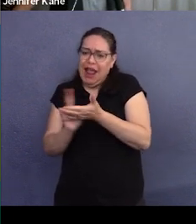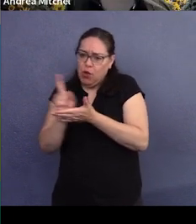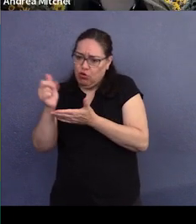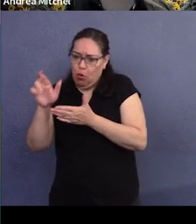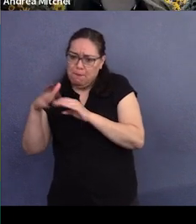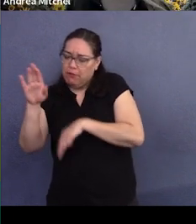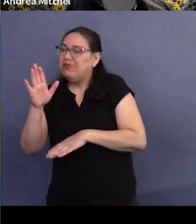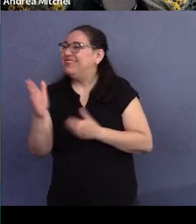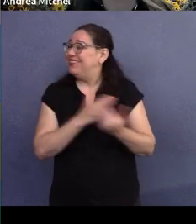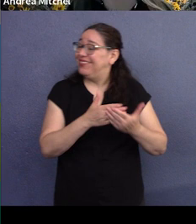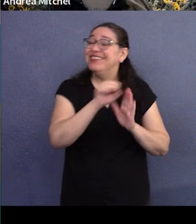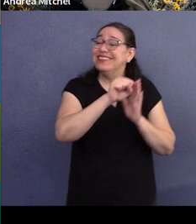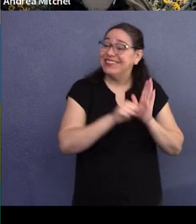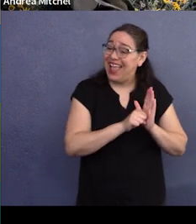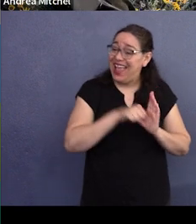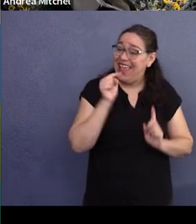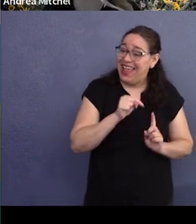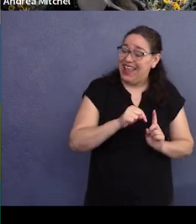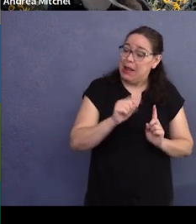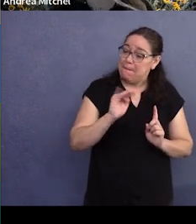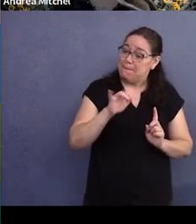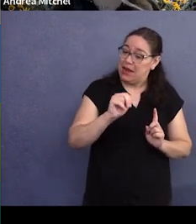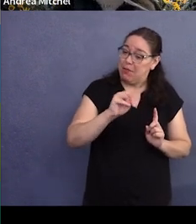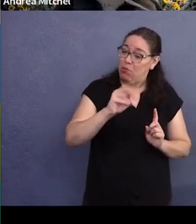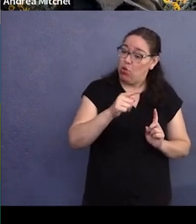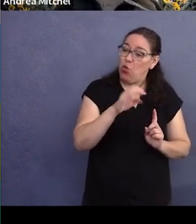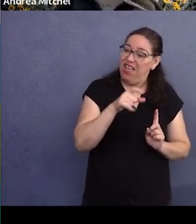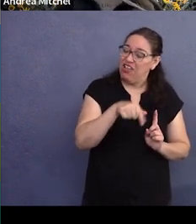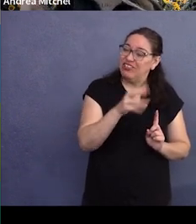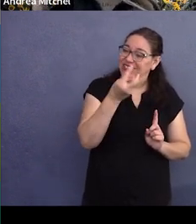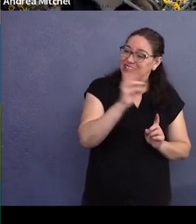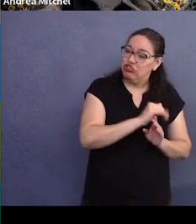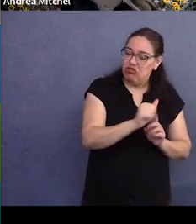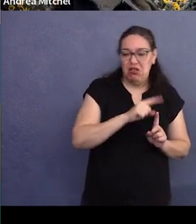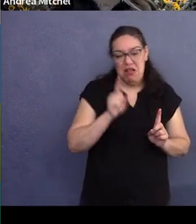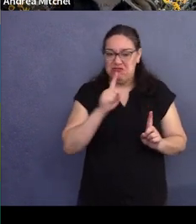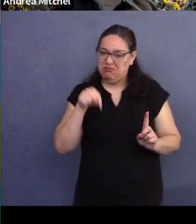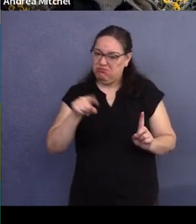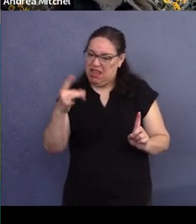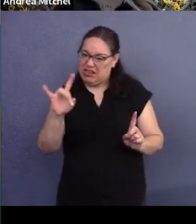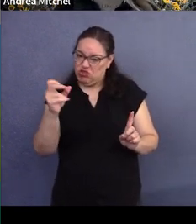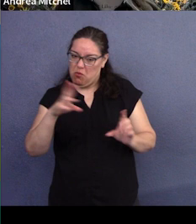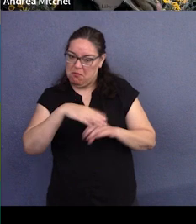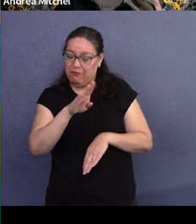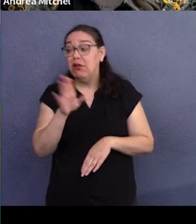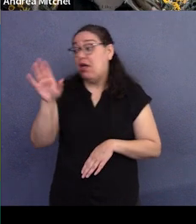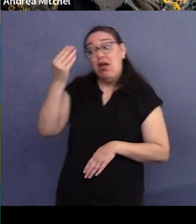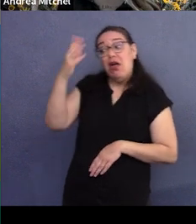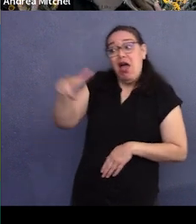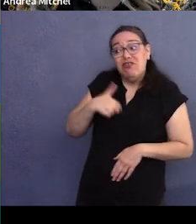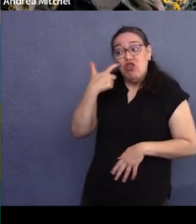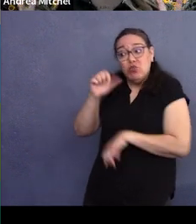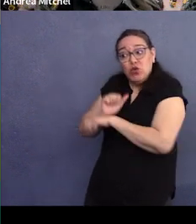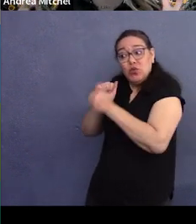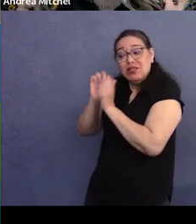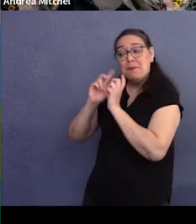but interestingly enough, I just did a Department of Labor grant, and they said that in the IE, what they consider